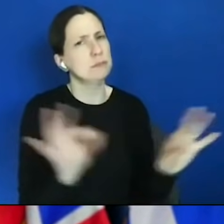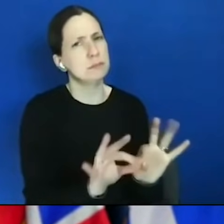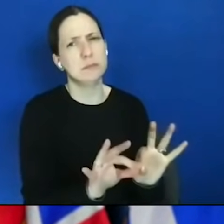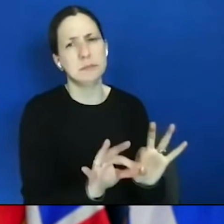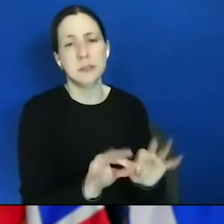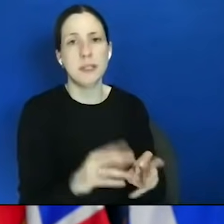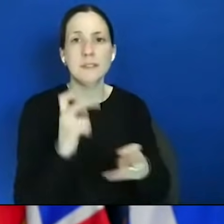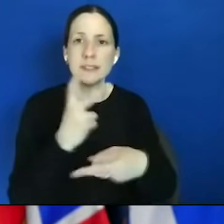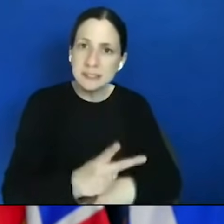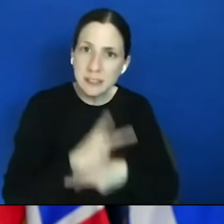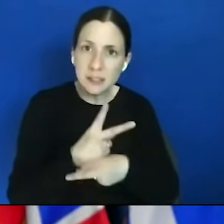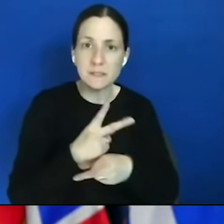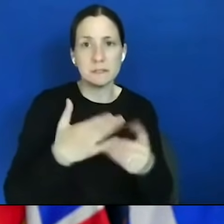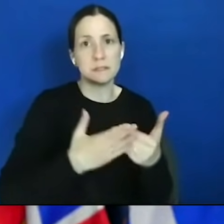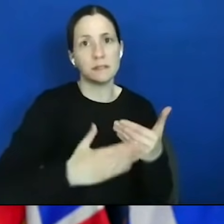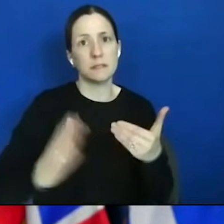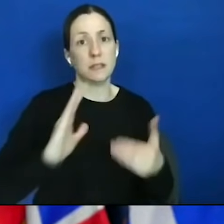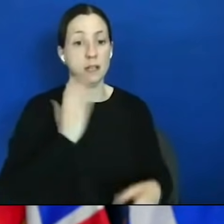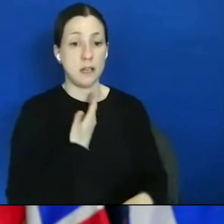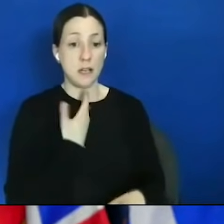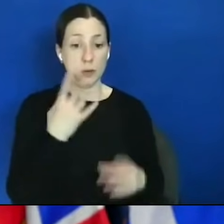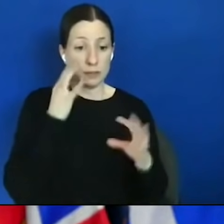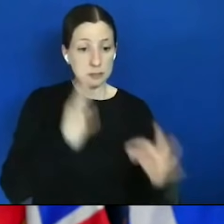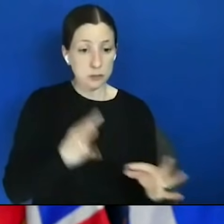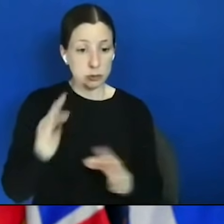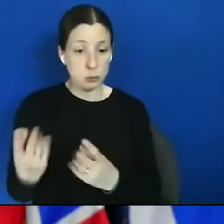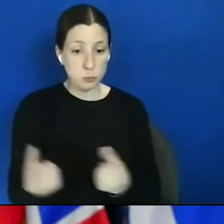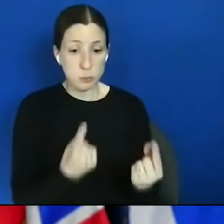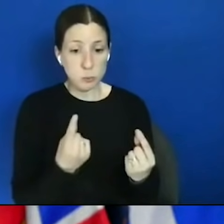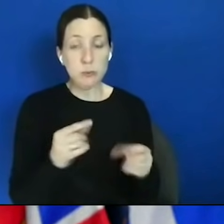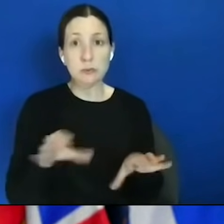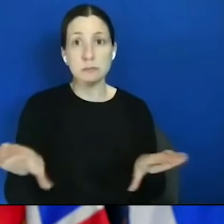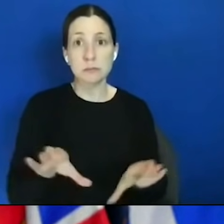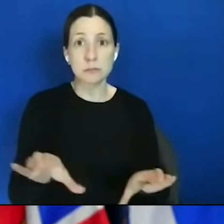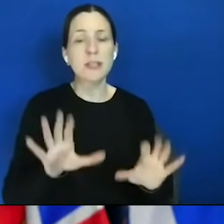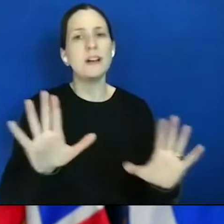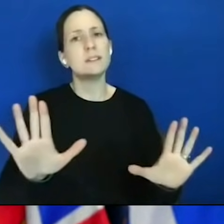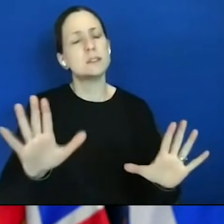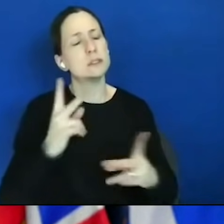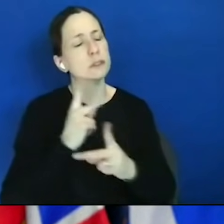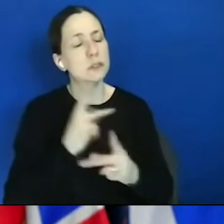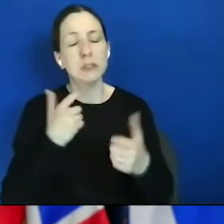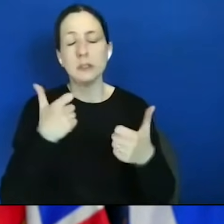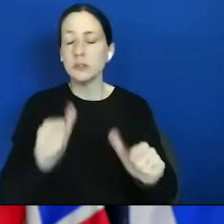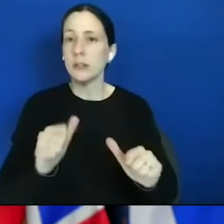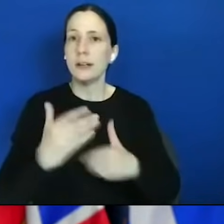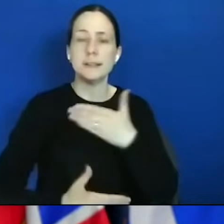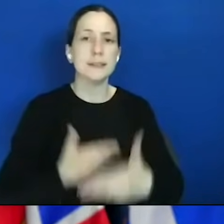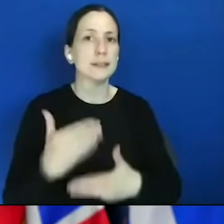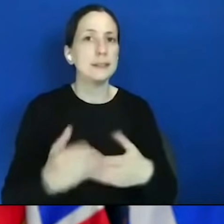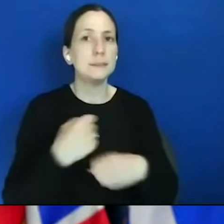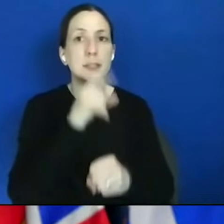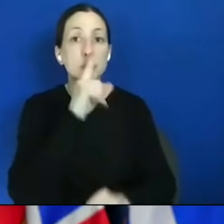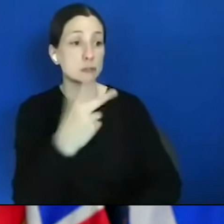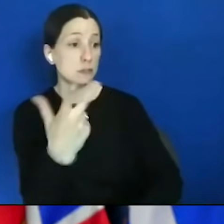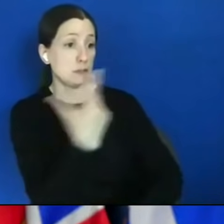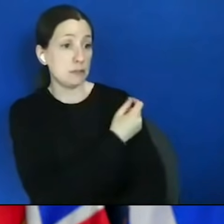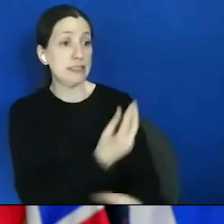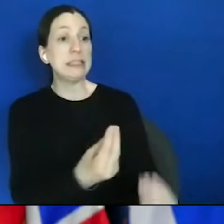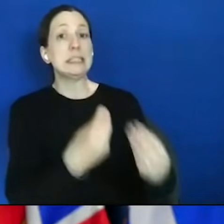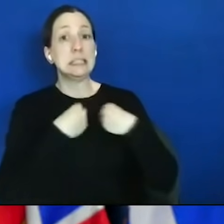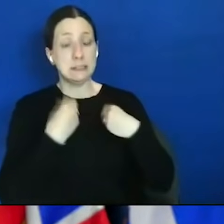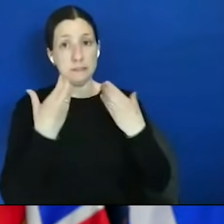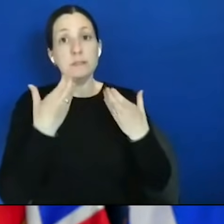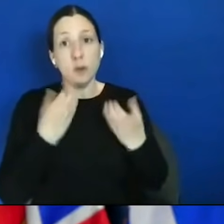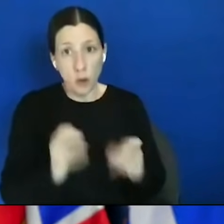to continue to take great care in our actions and behavior to give that shot every chance to give us the best protection